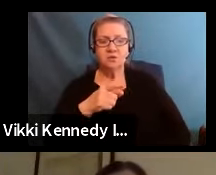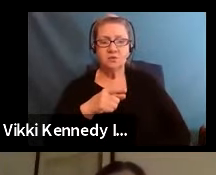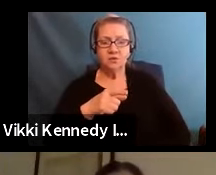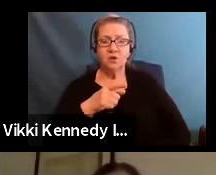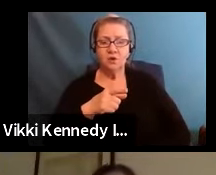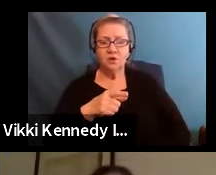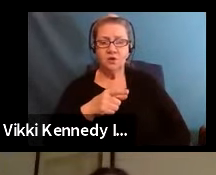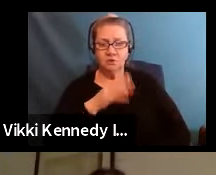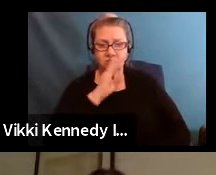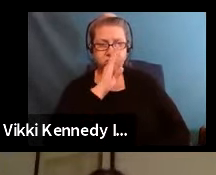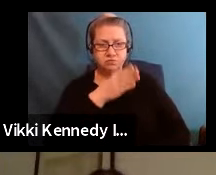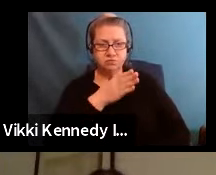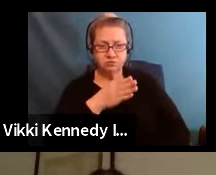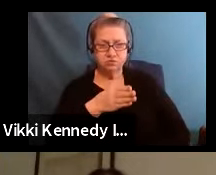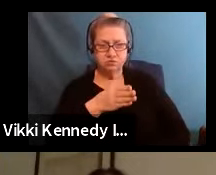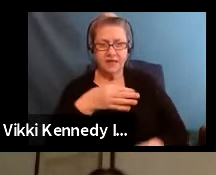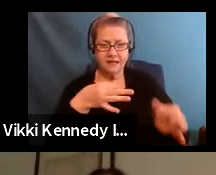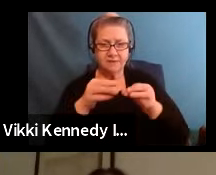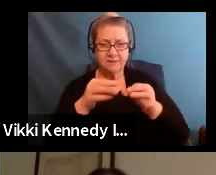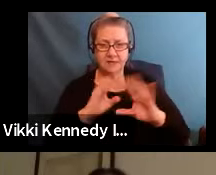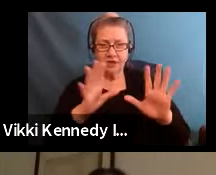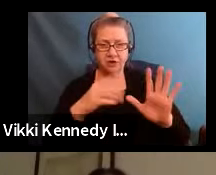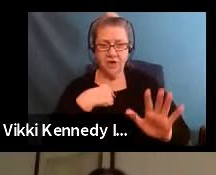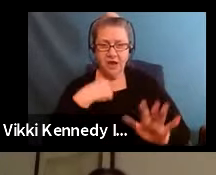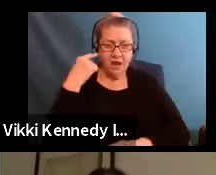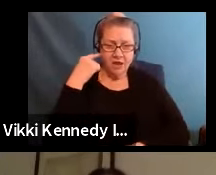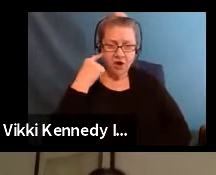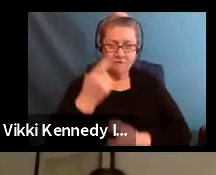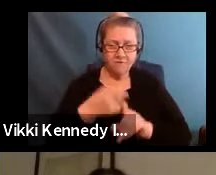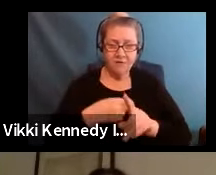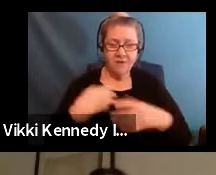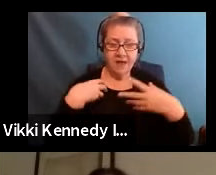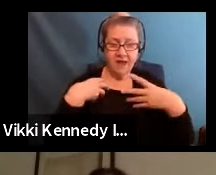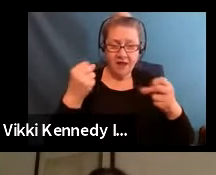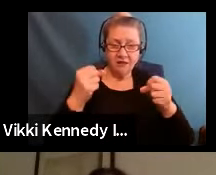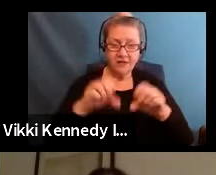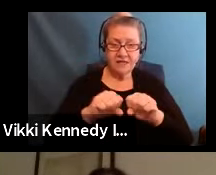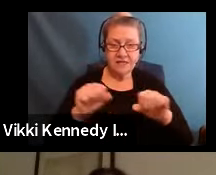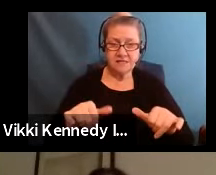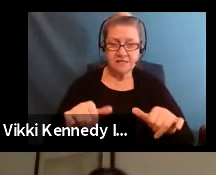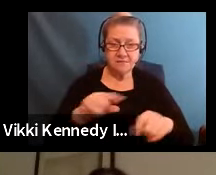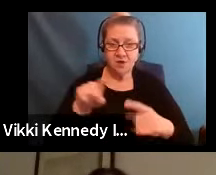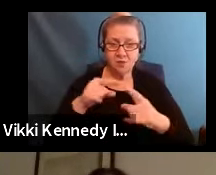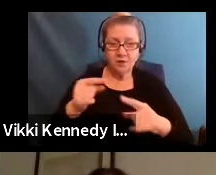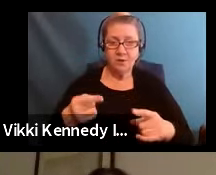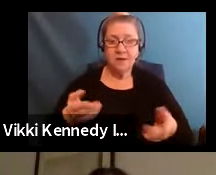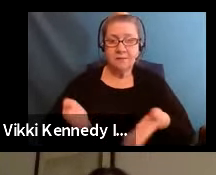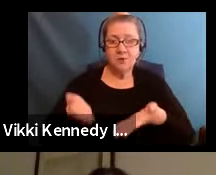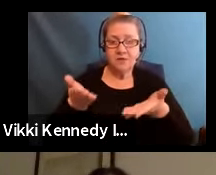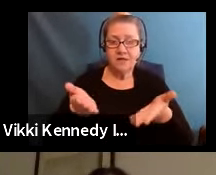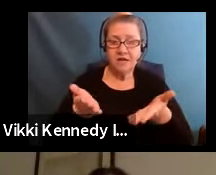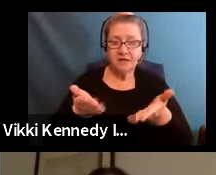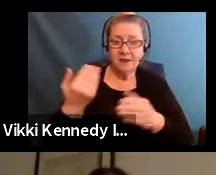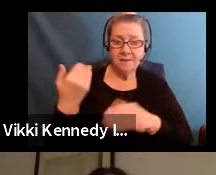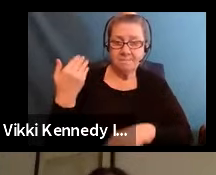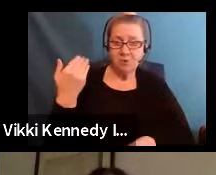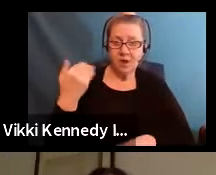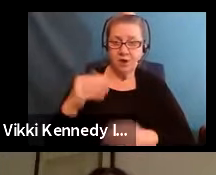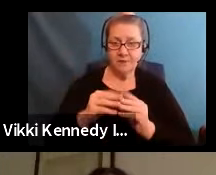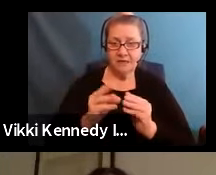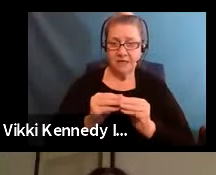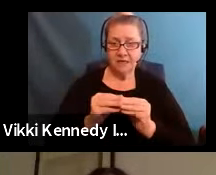spoke to it very well. And you know what I heard from the health systems and the health, when we presented this in an earlier meeting, the